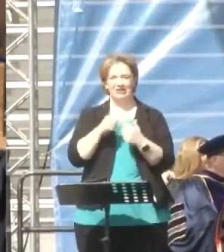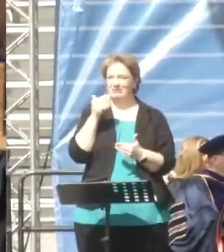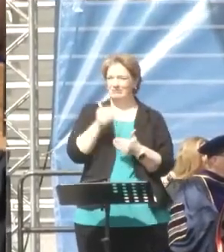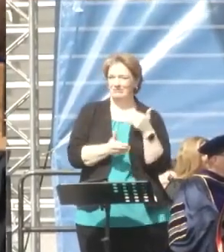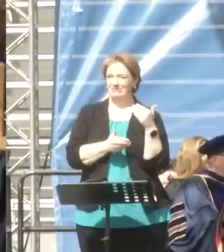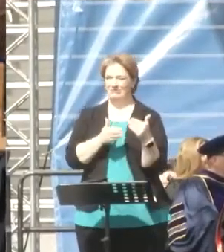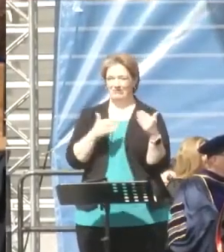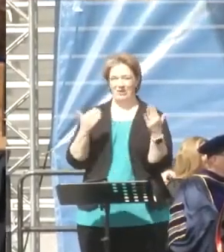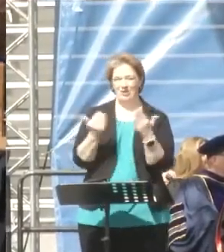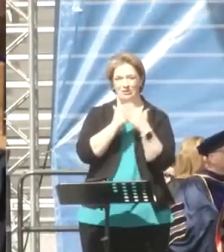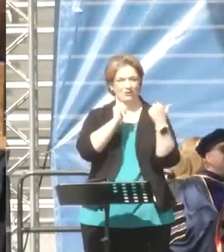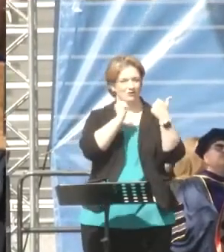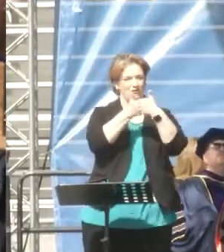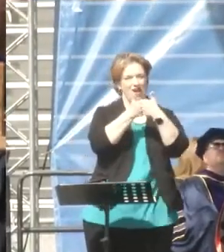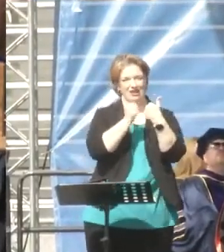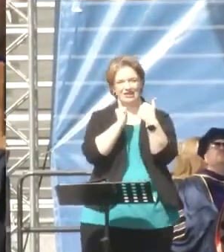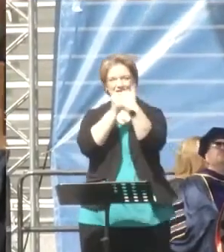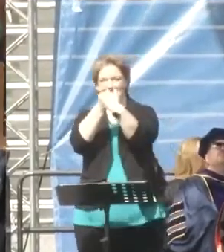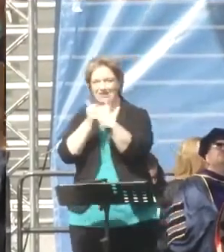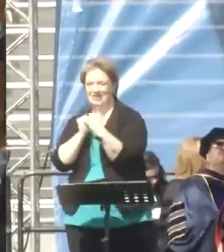take on challenges without fear.